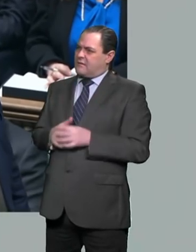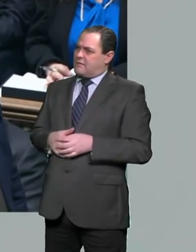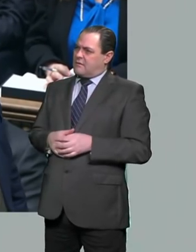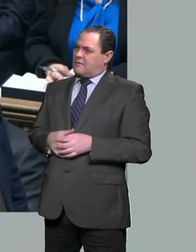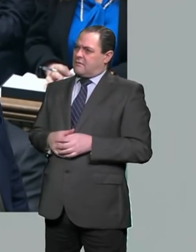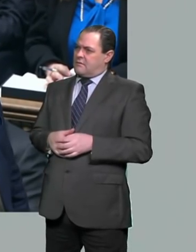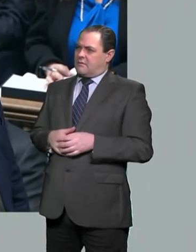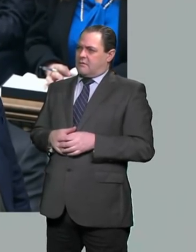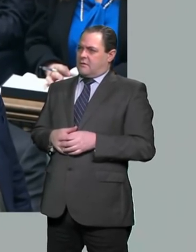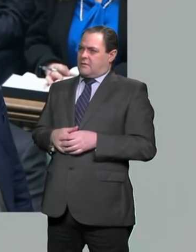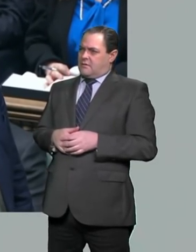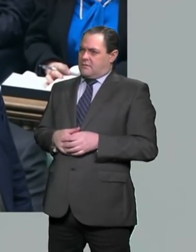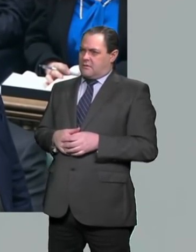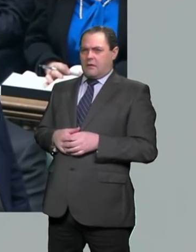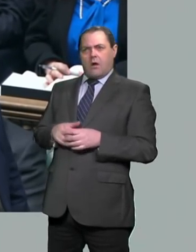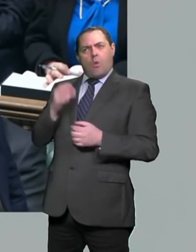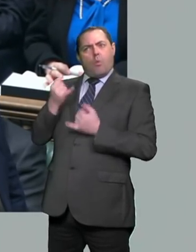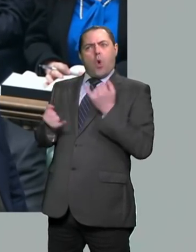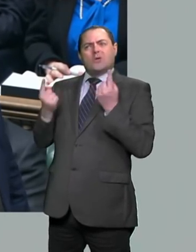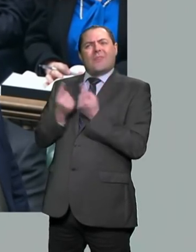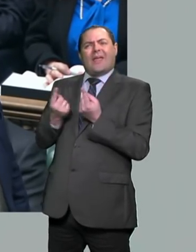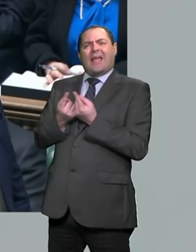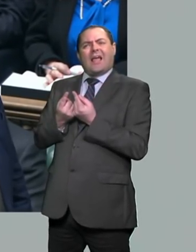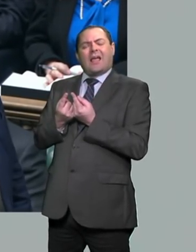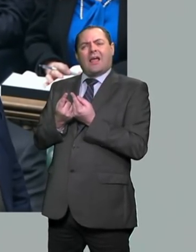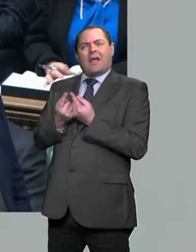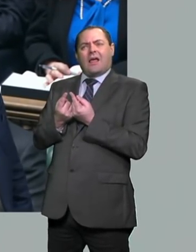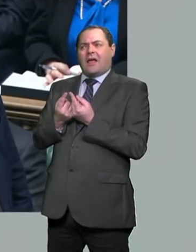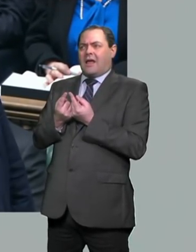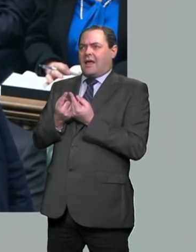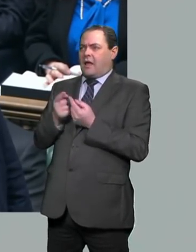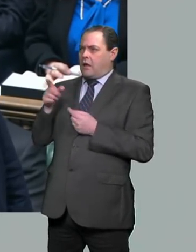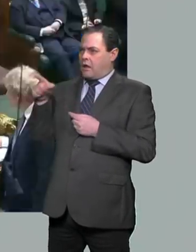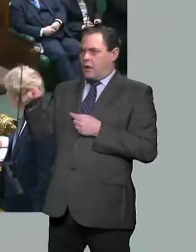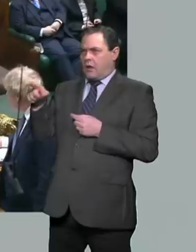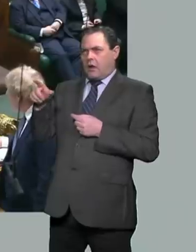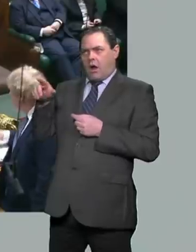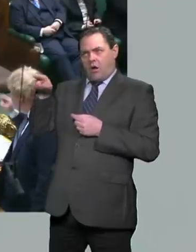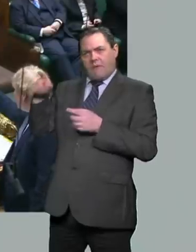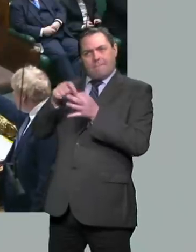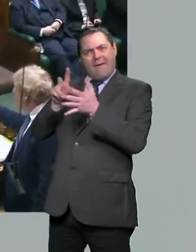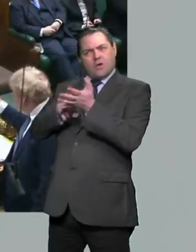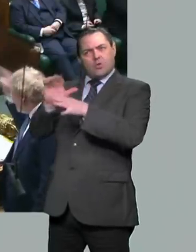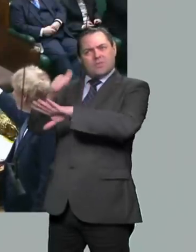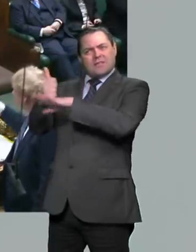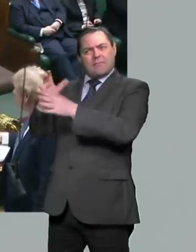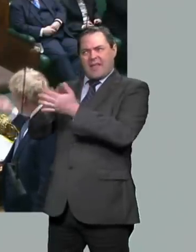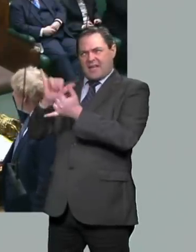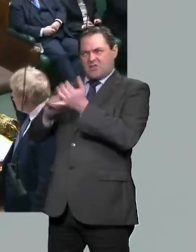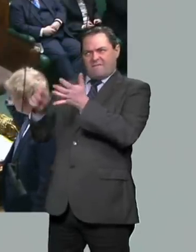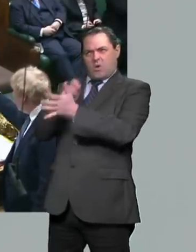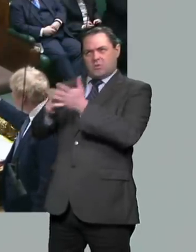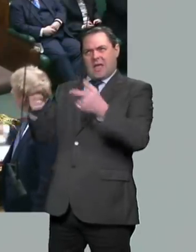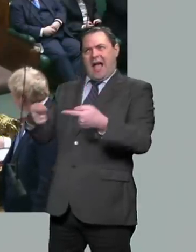the lamentable thing is that the party opposite, the party of Nye Bevan, Mr. Speaker, voted against